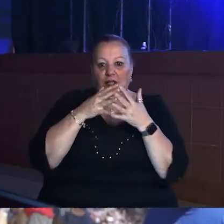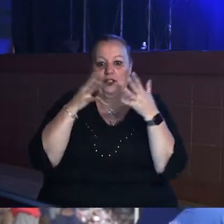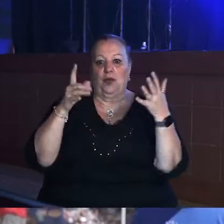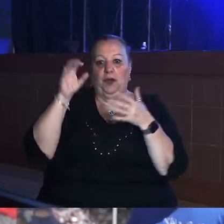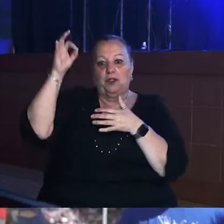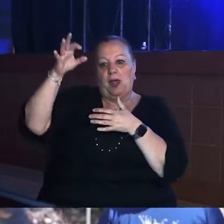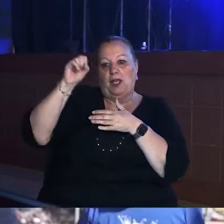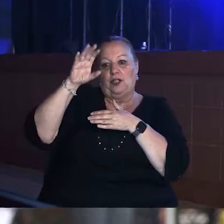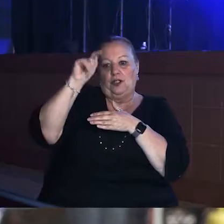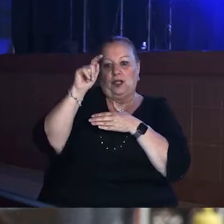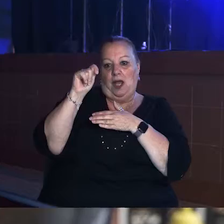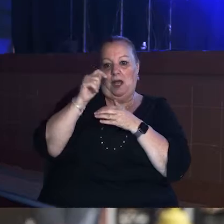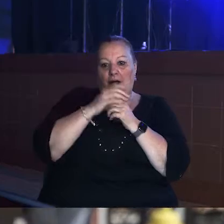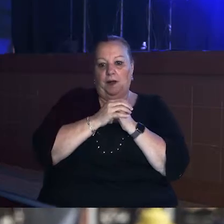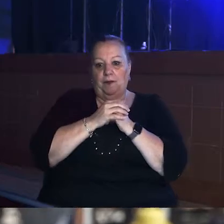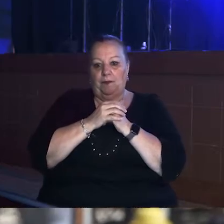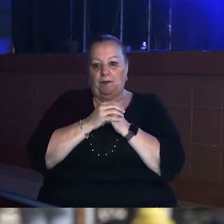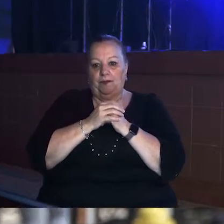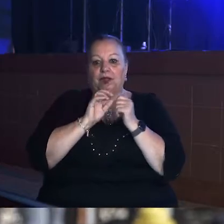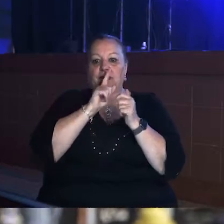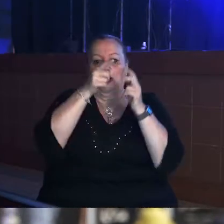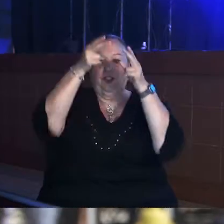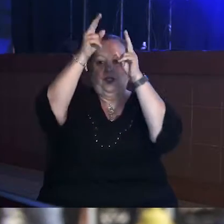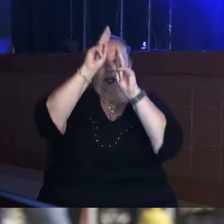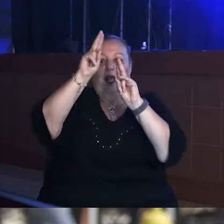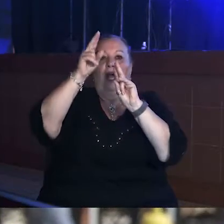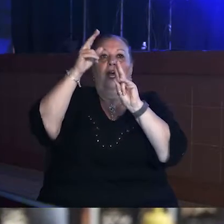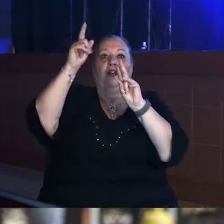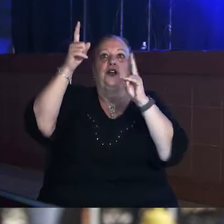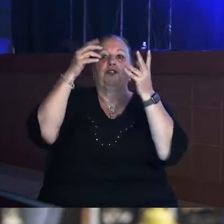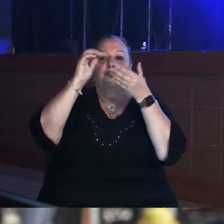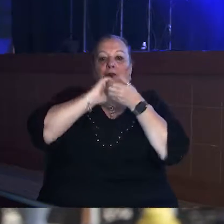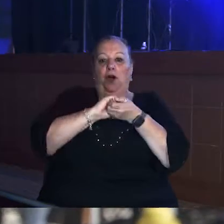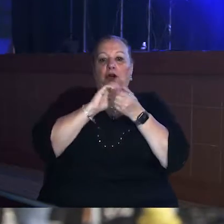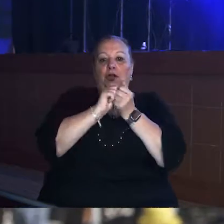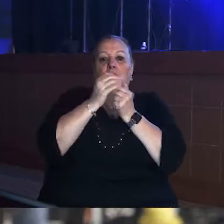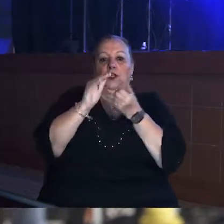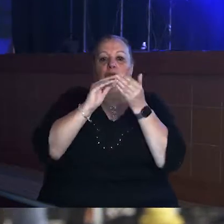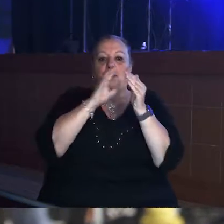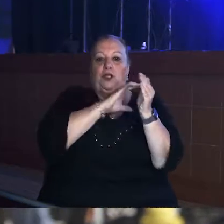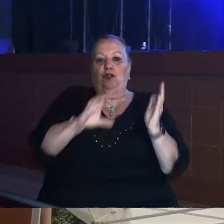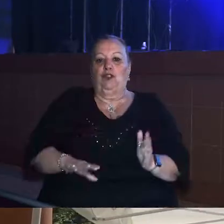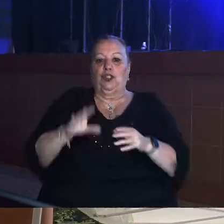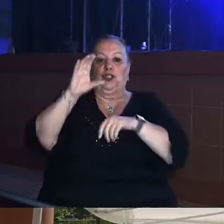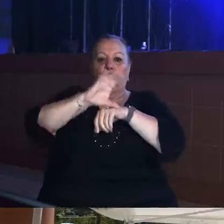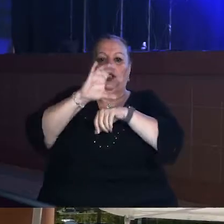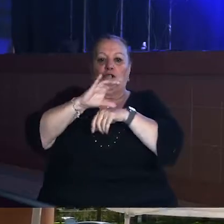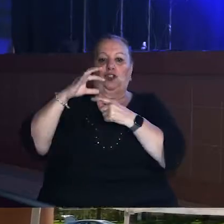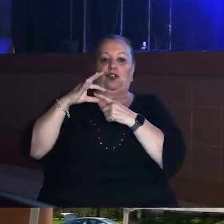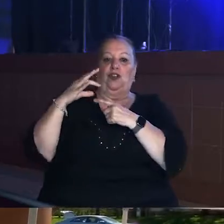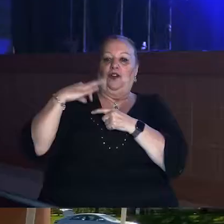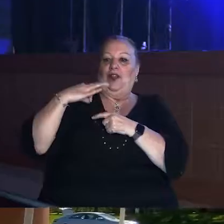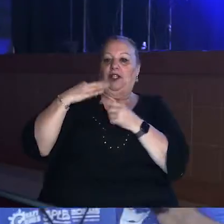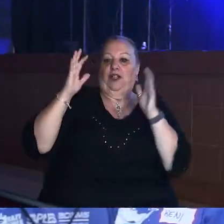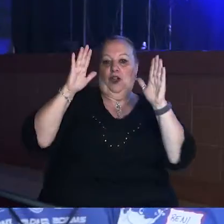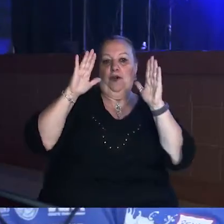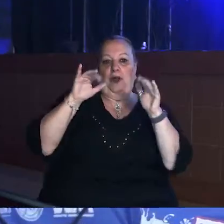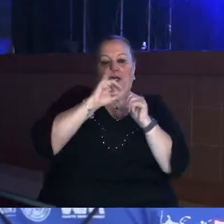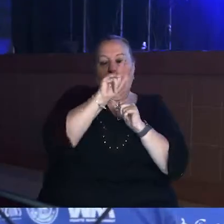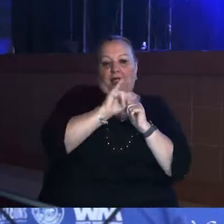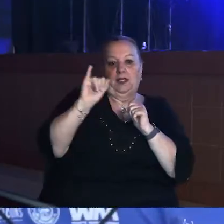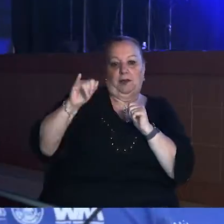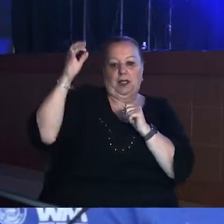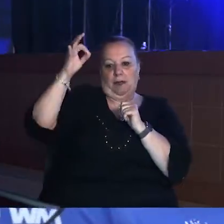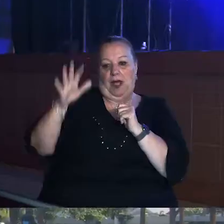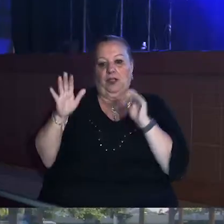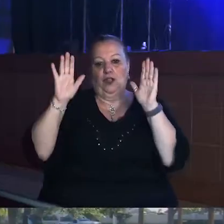honor and privilege to partner with you with Community Christian Church. Your volunteers are amazing. Yezzy's amazing. The pastors are amazing. And thank you so very much. I